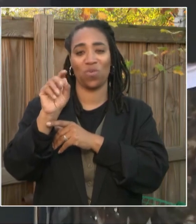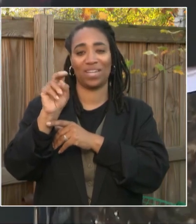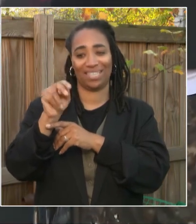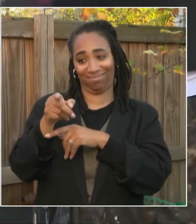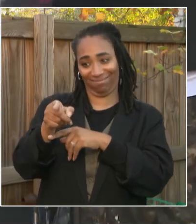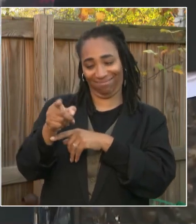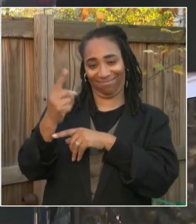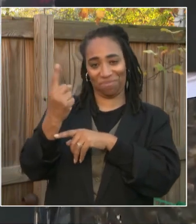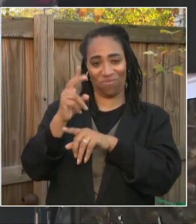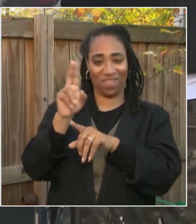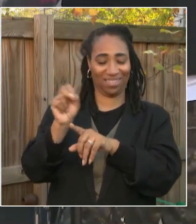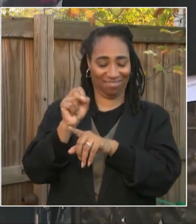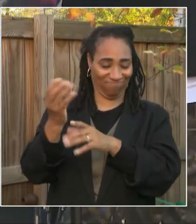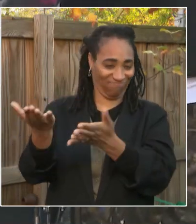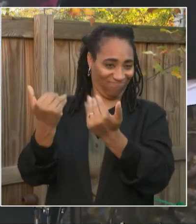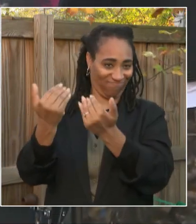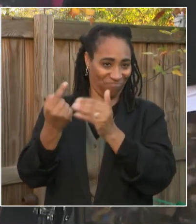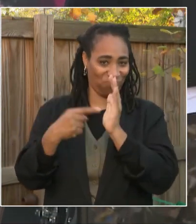presence today.